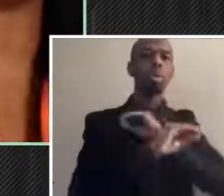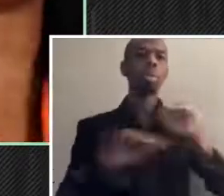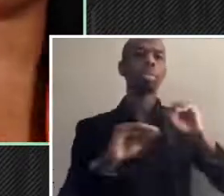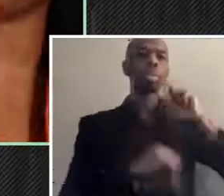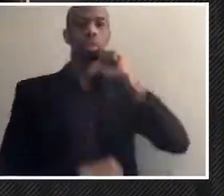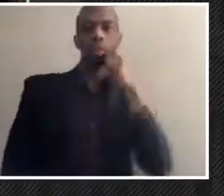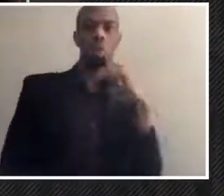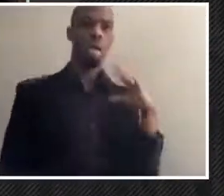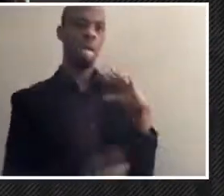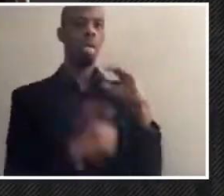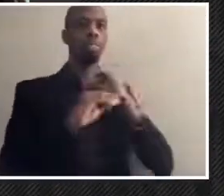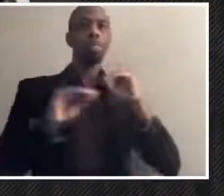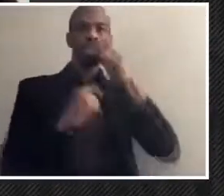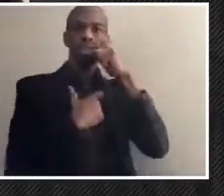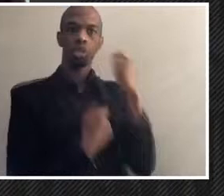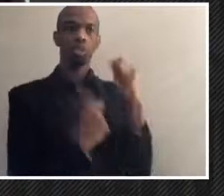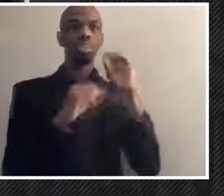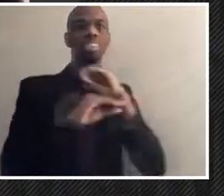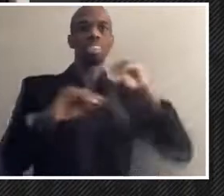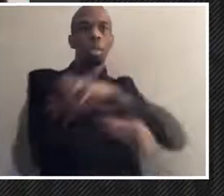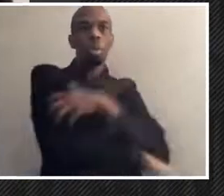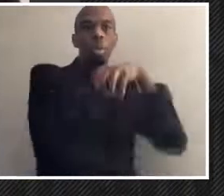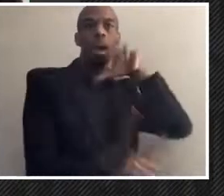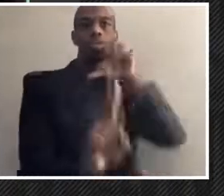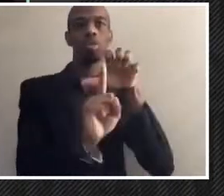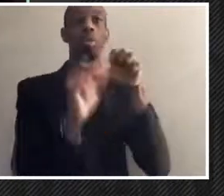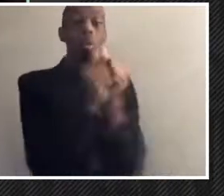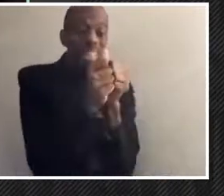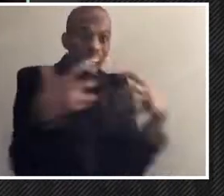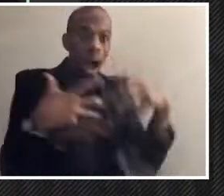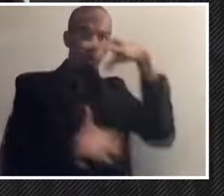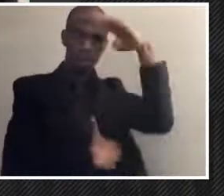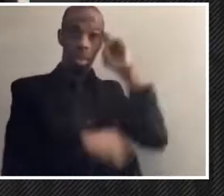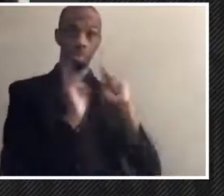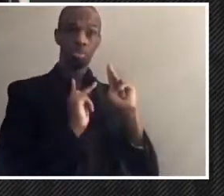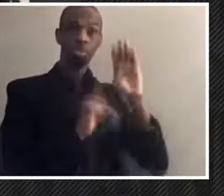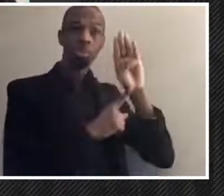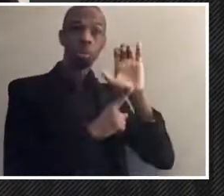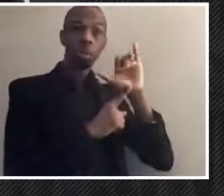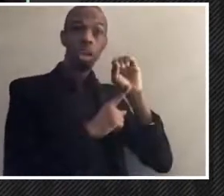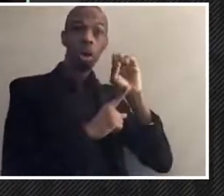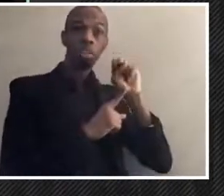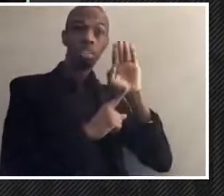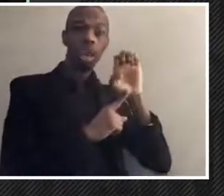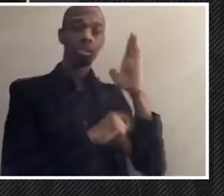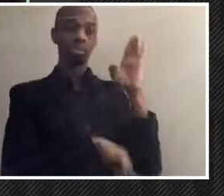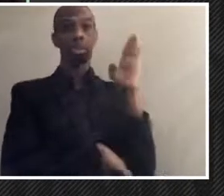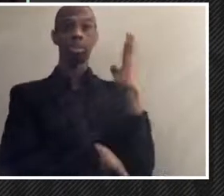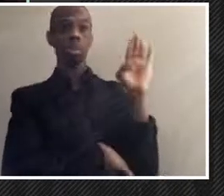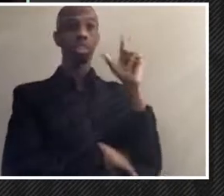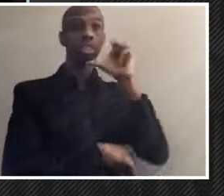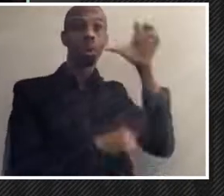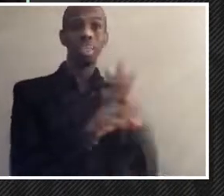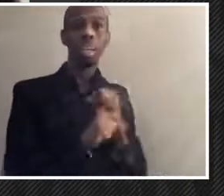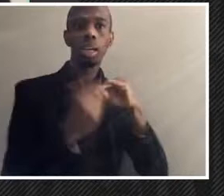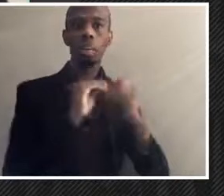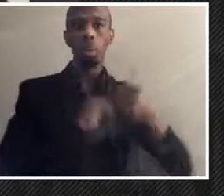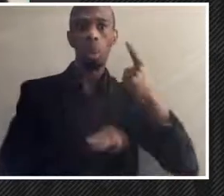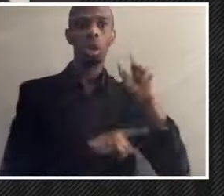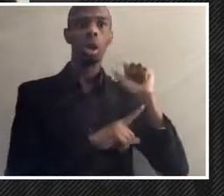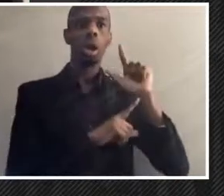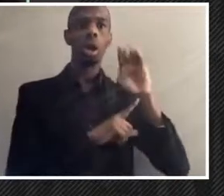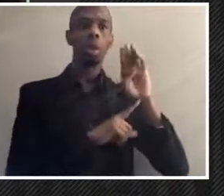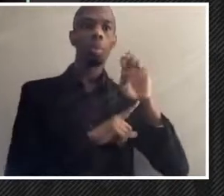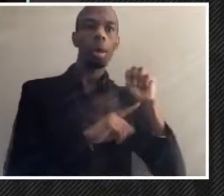is interesting without Black people. Beyonce don't get a number one album without Black folks. Long nails don't become trending without Black